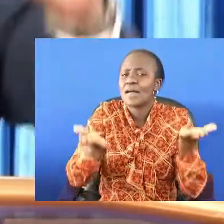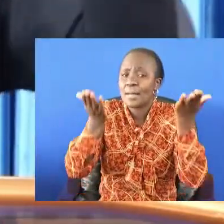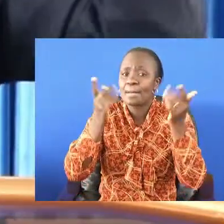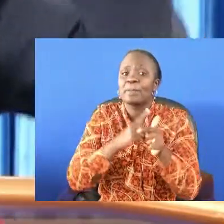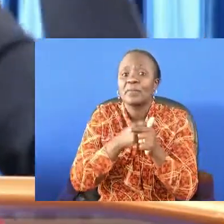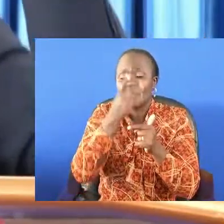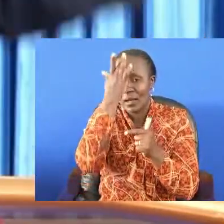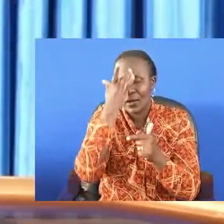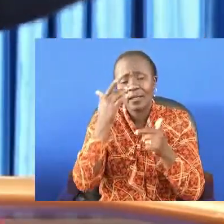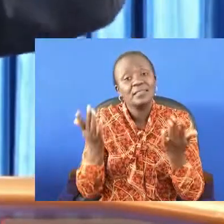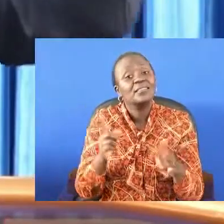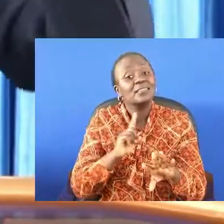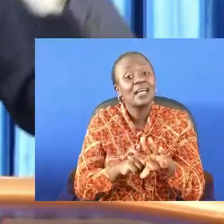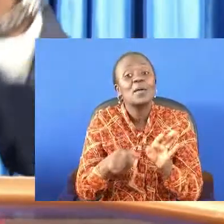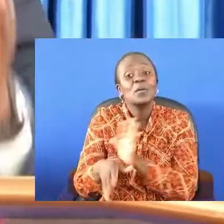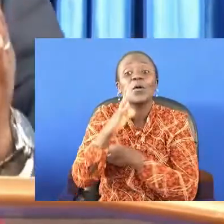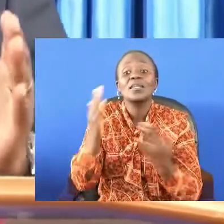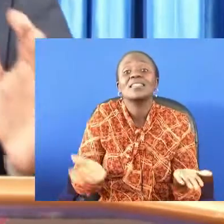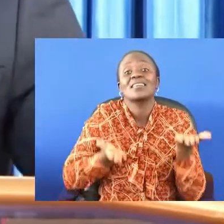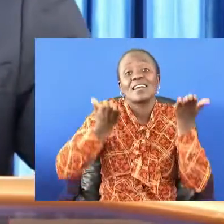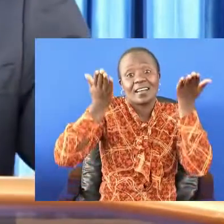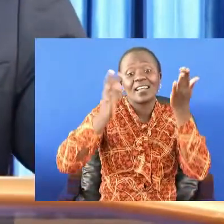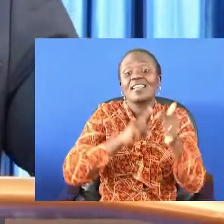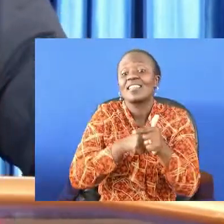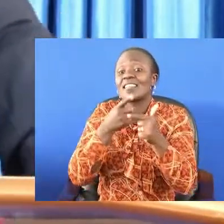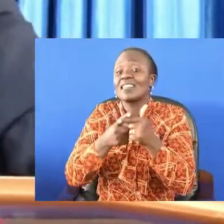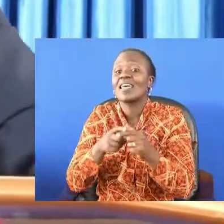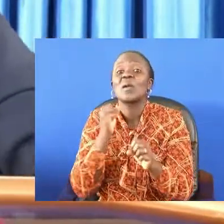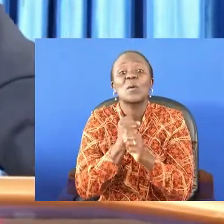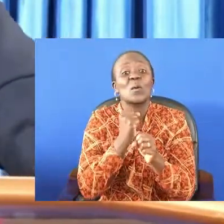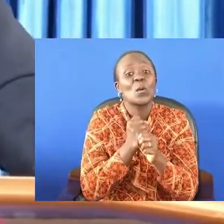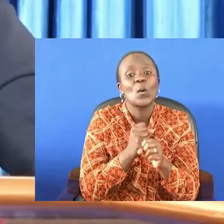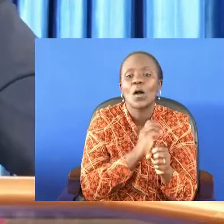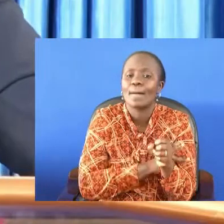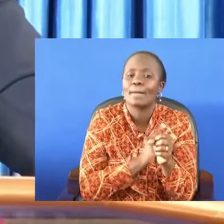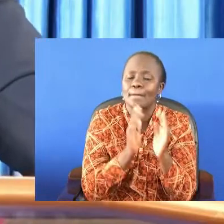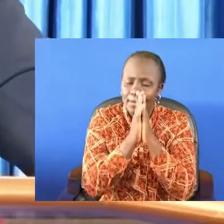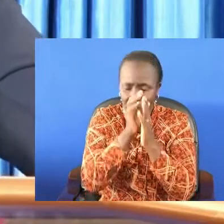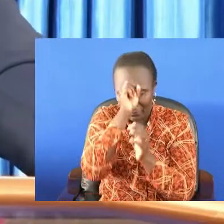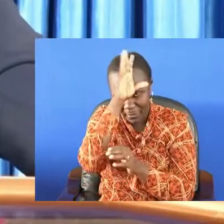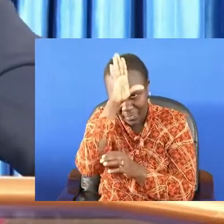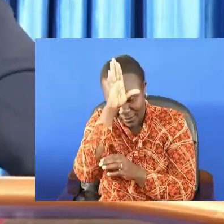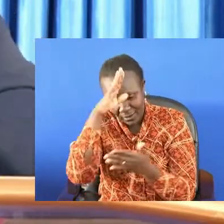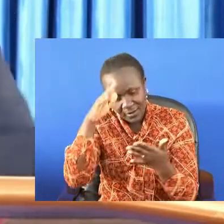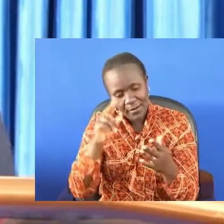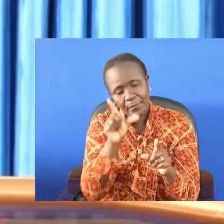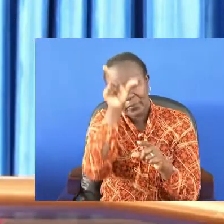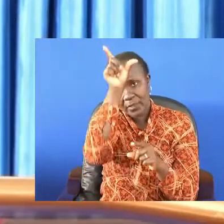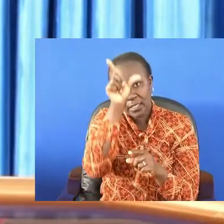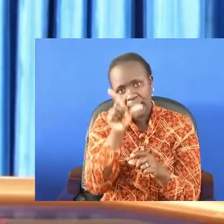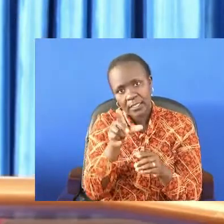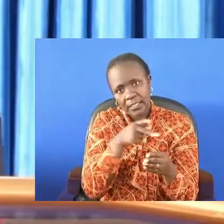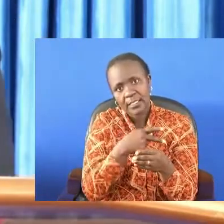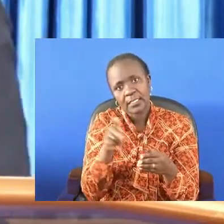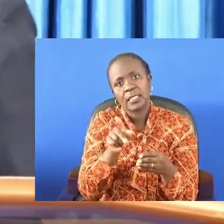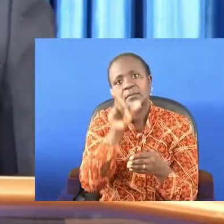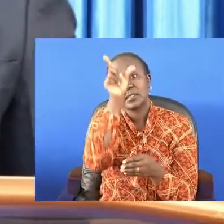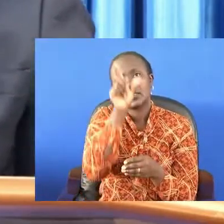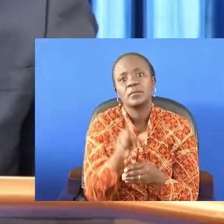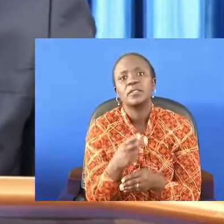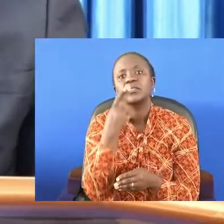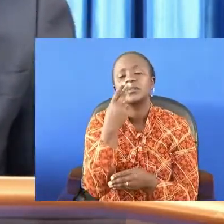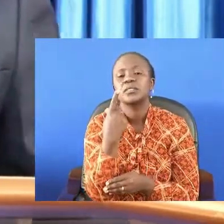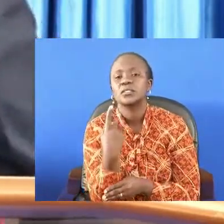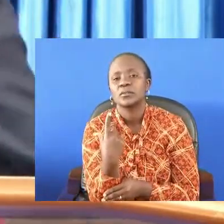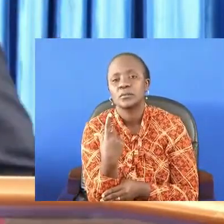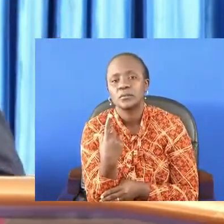And while He's up there, He will then perform His miracles. In Psalm number 22 and verse 3,